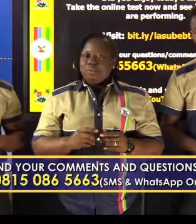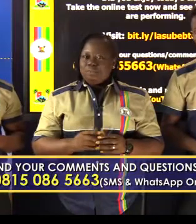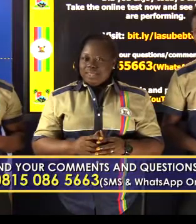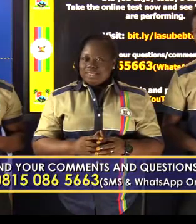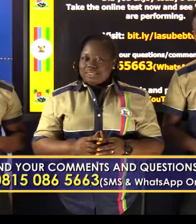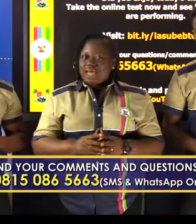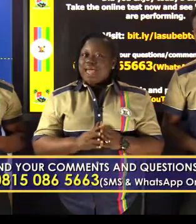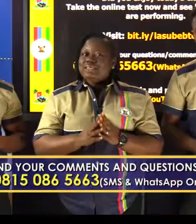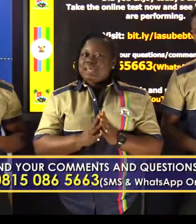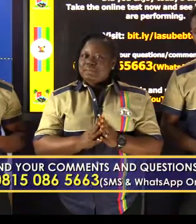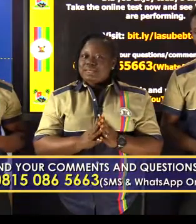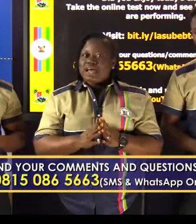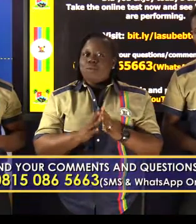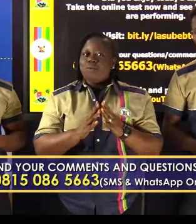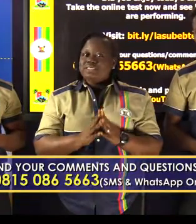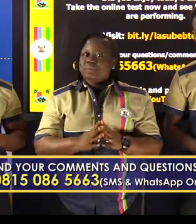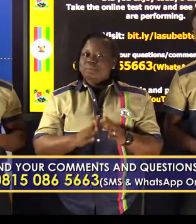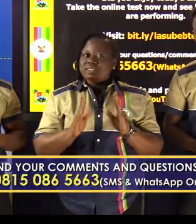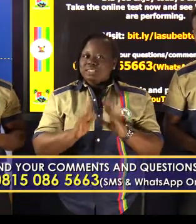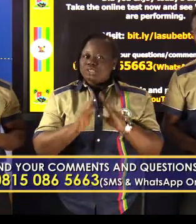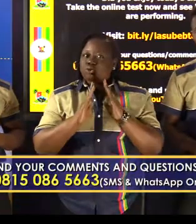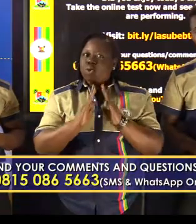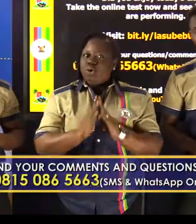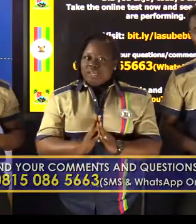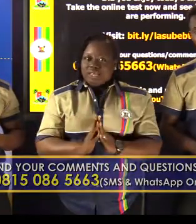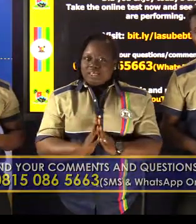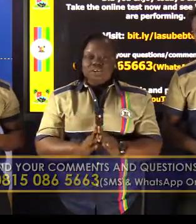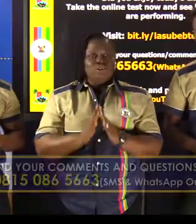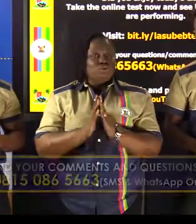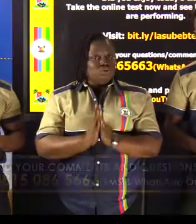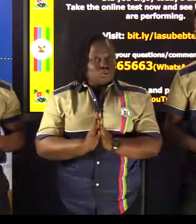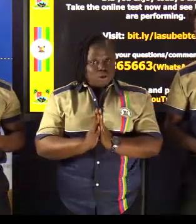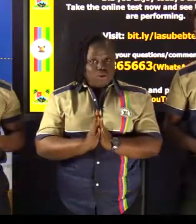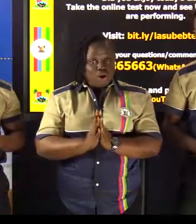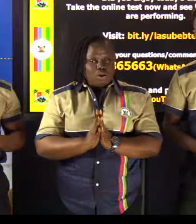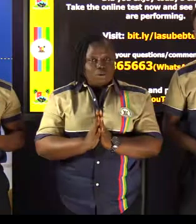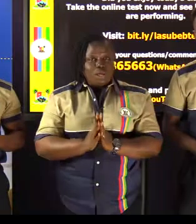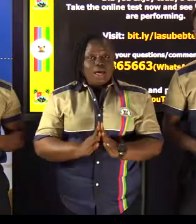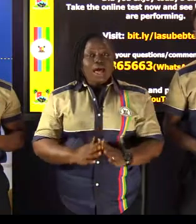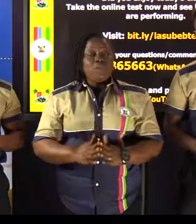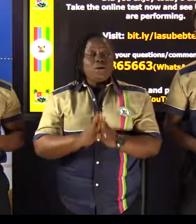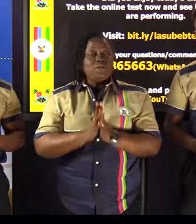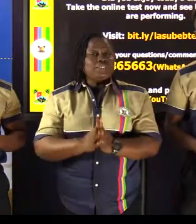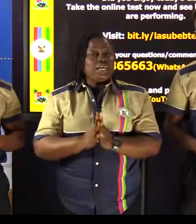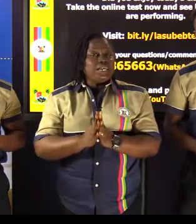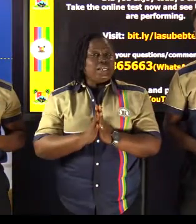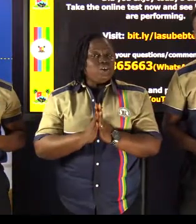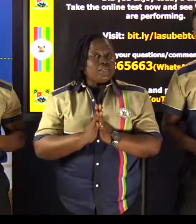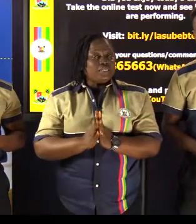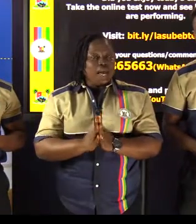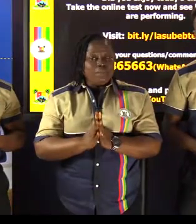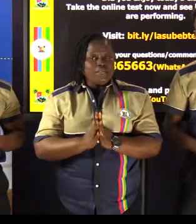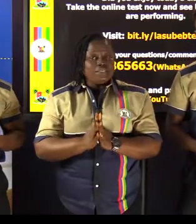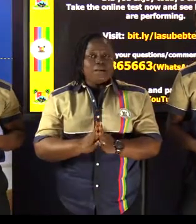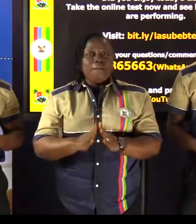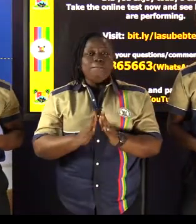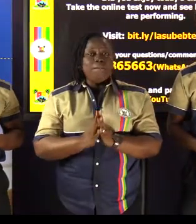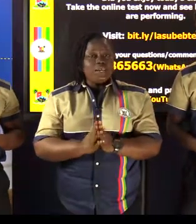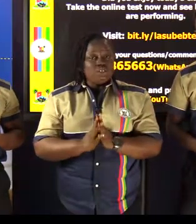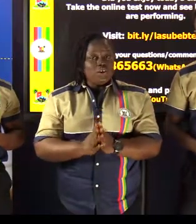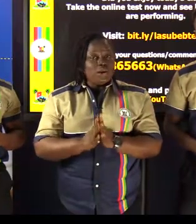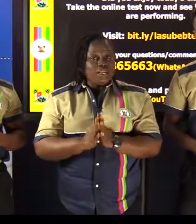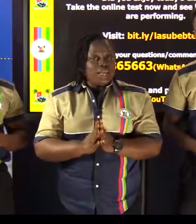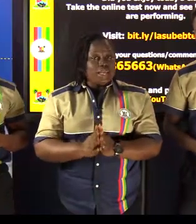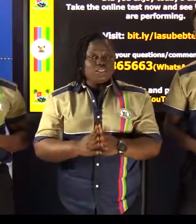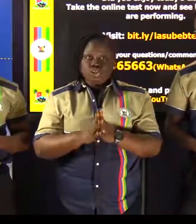5663. Please, SMS and WhatsApp messages only. Do not call. And when you're sending in your assignments,